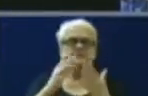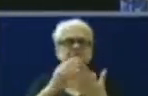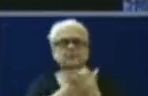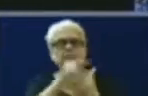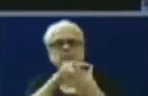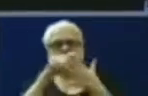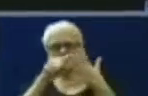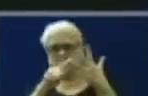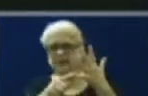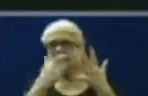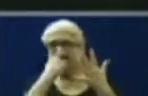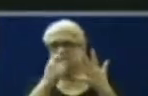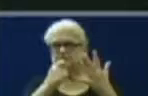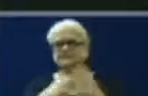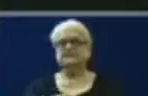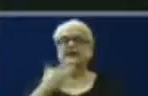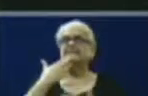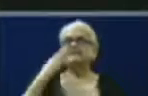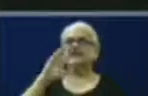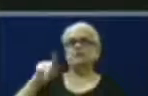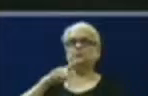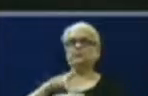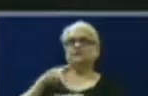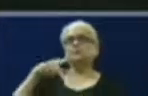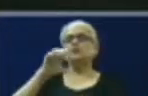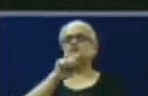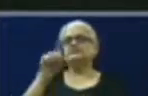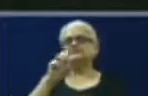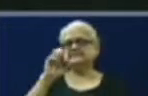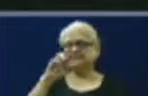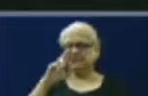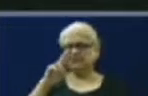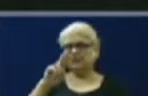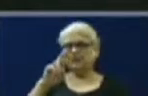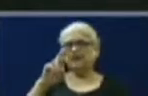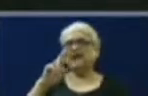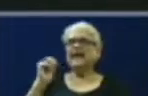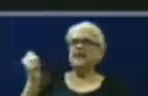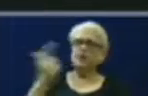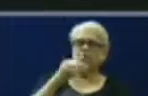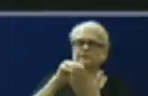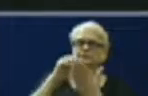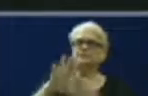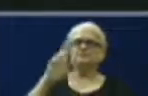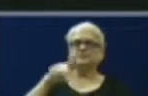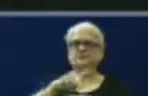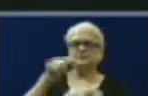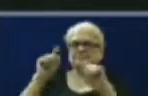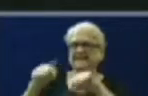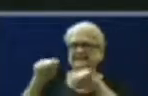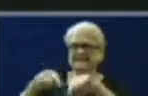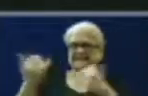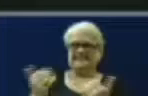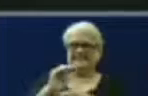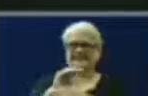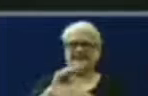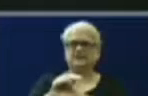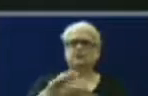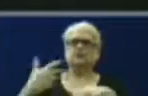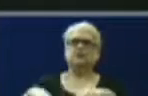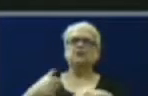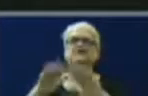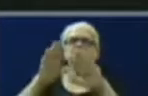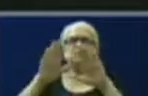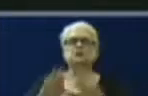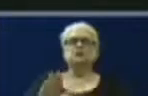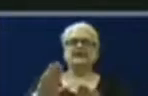to thank Principal Zeller and all the students and principals that were here. It is so great to have this meeting in the